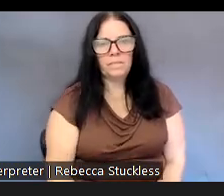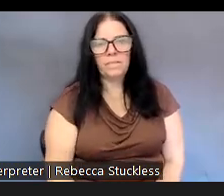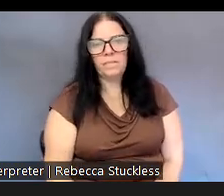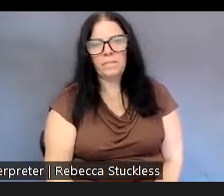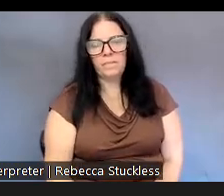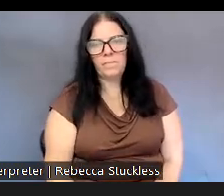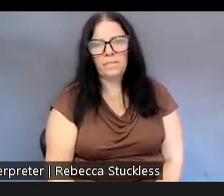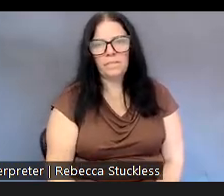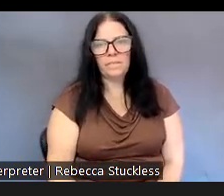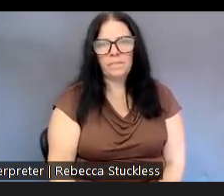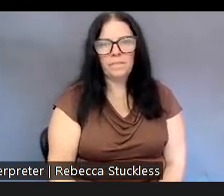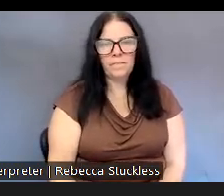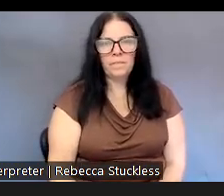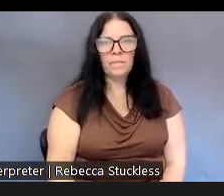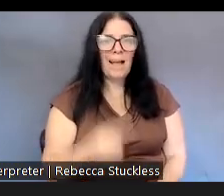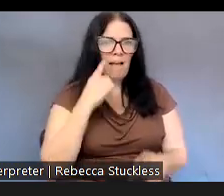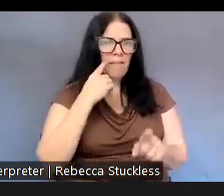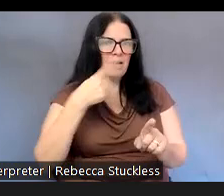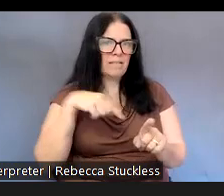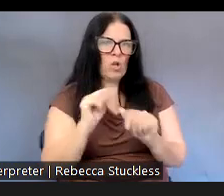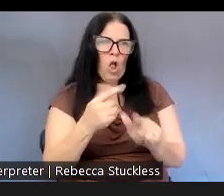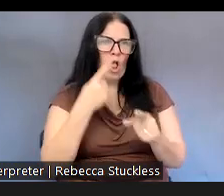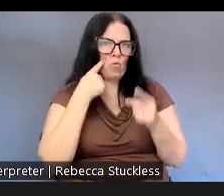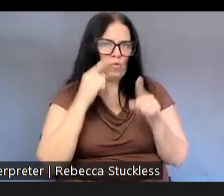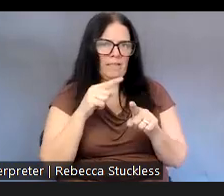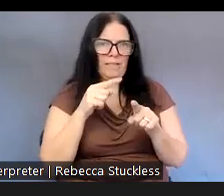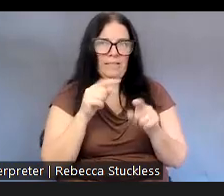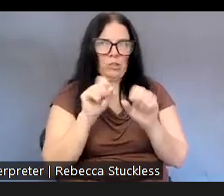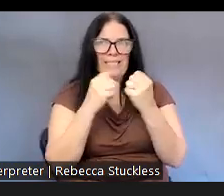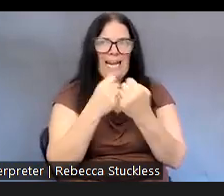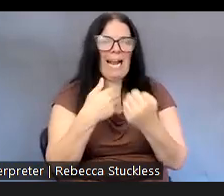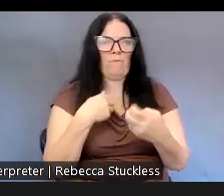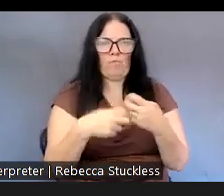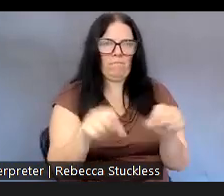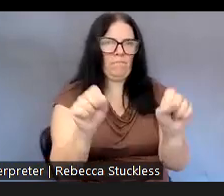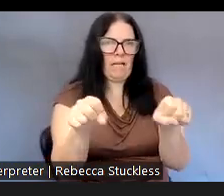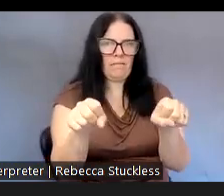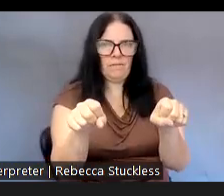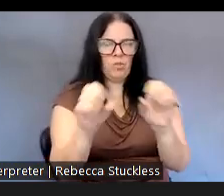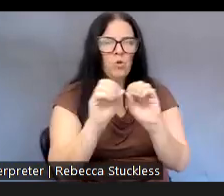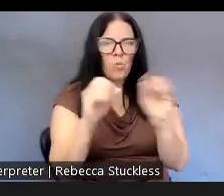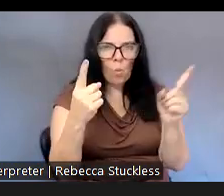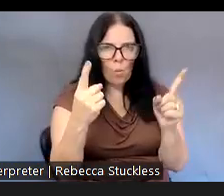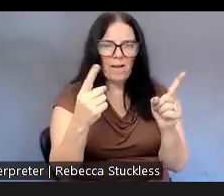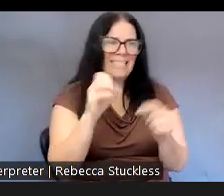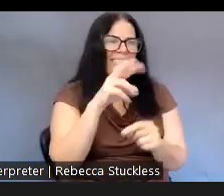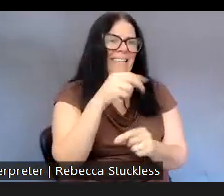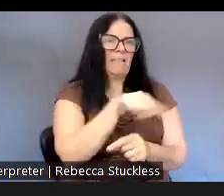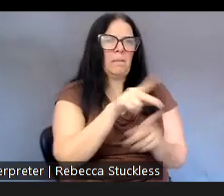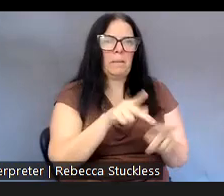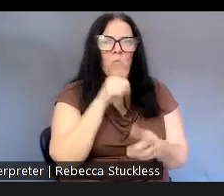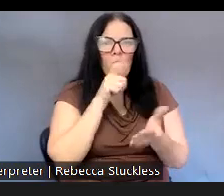are problems in society. I don't think anybody, including the contributors to this book, would deny